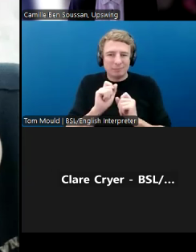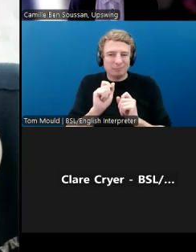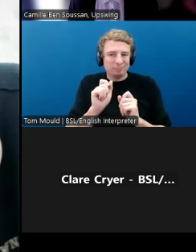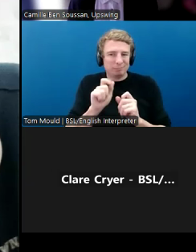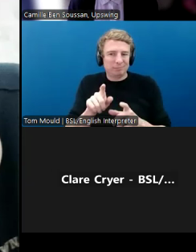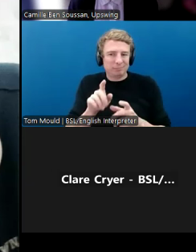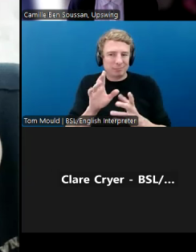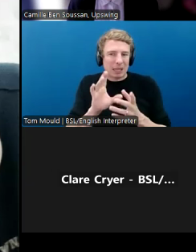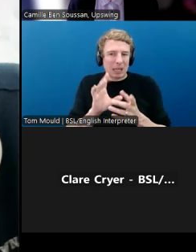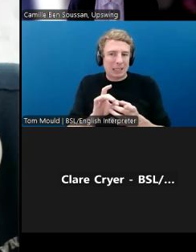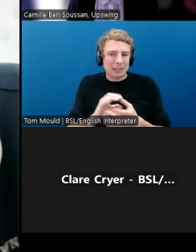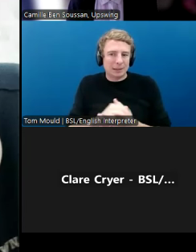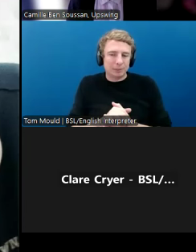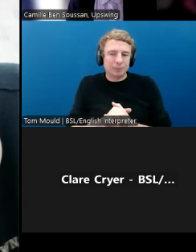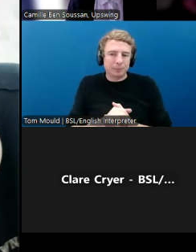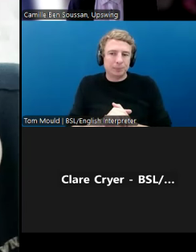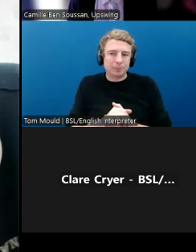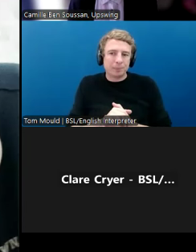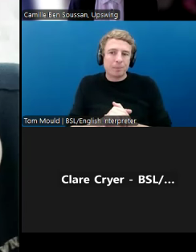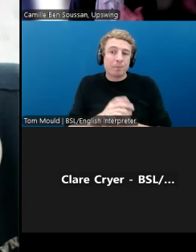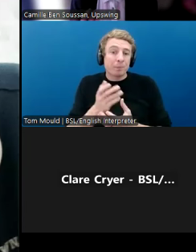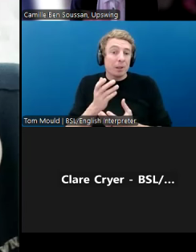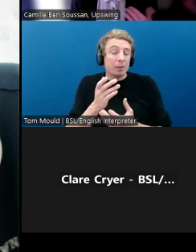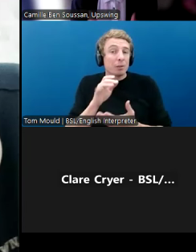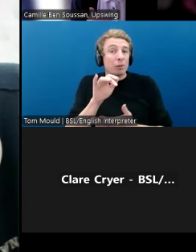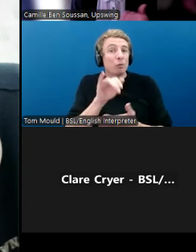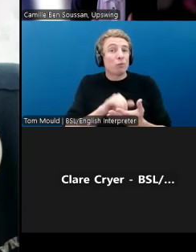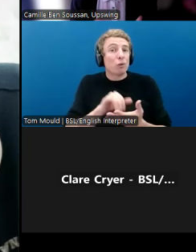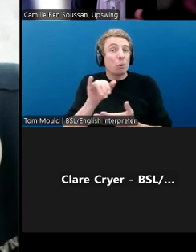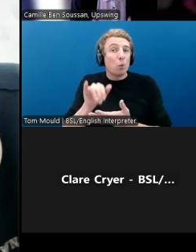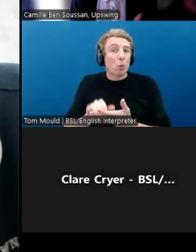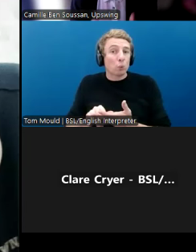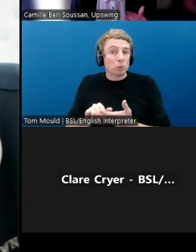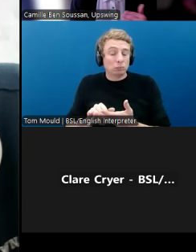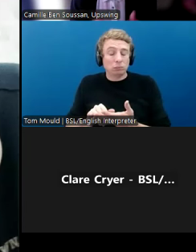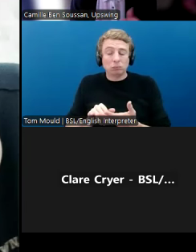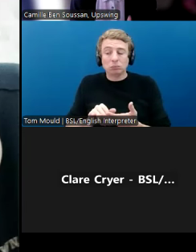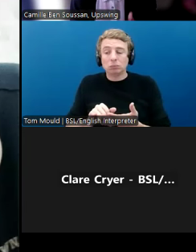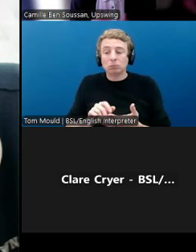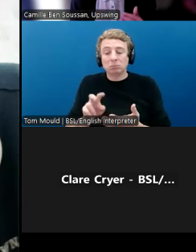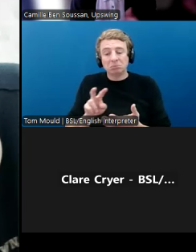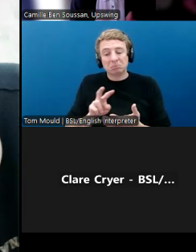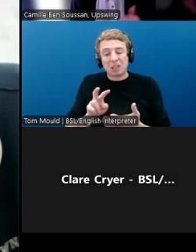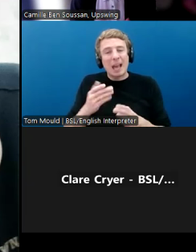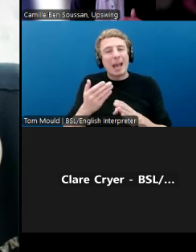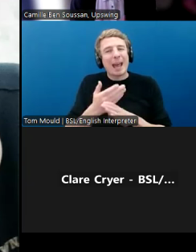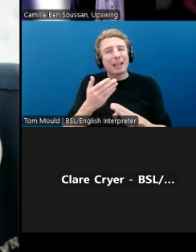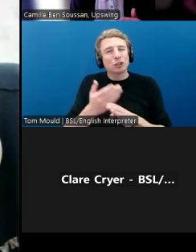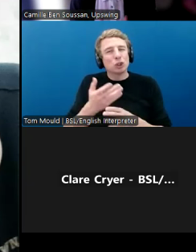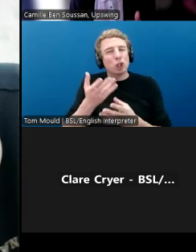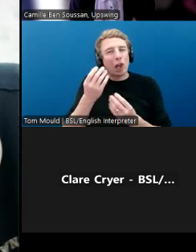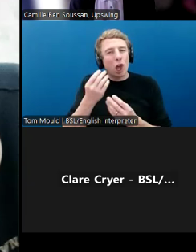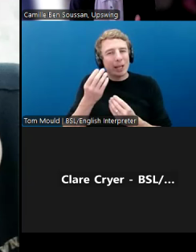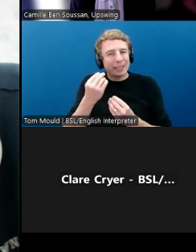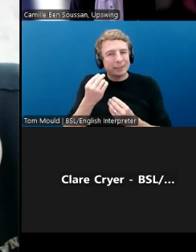afterwards. And those reports at first, you know, they were sort of action learning reports where we kind of adapted